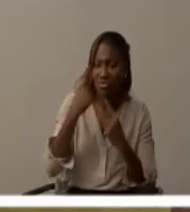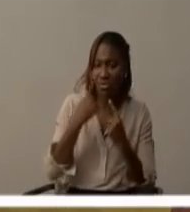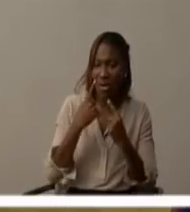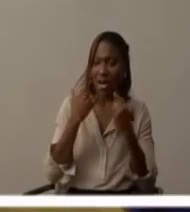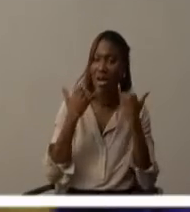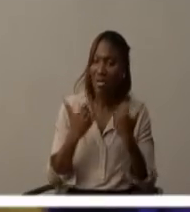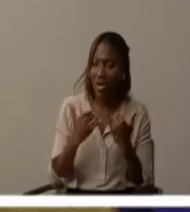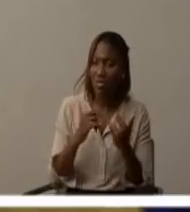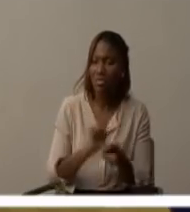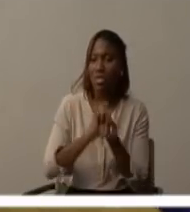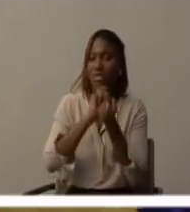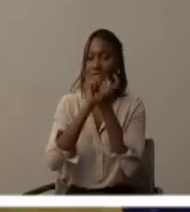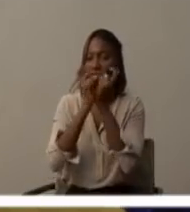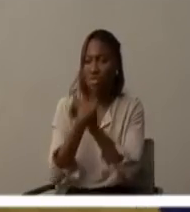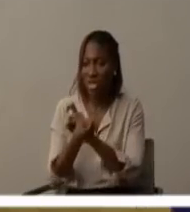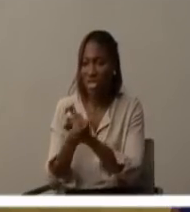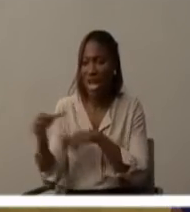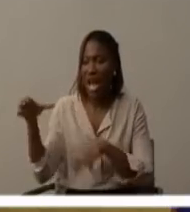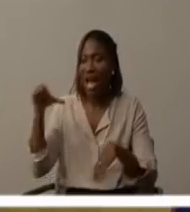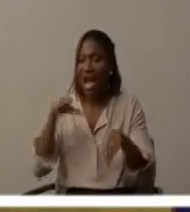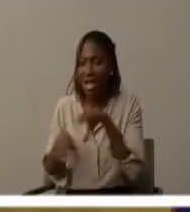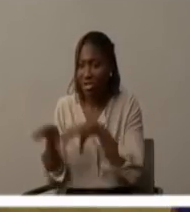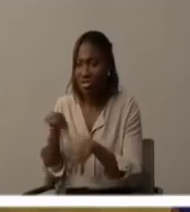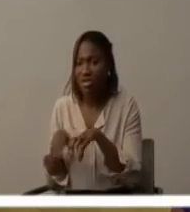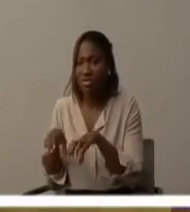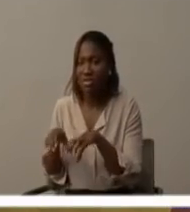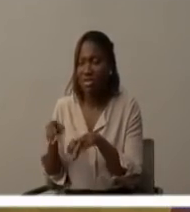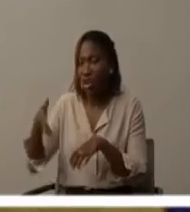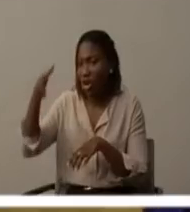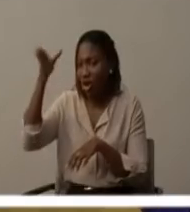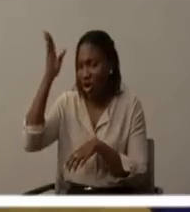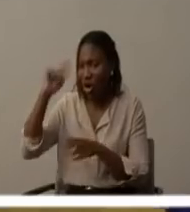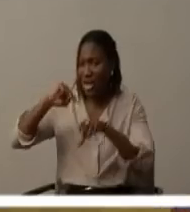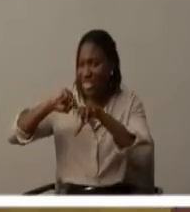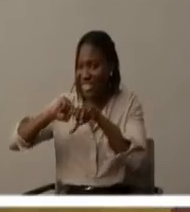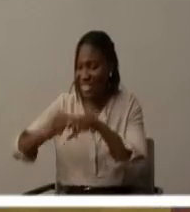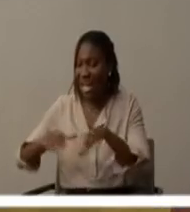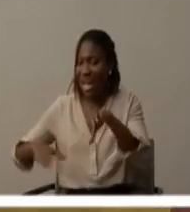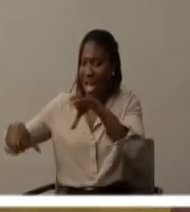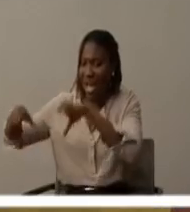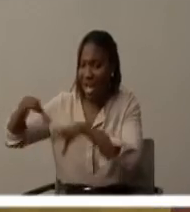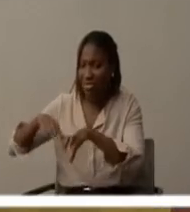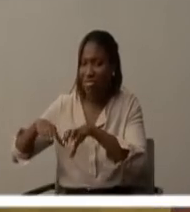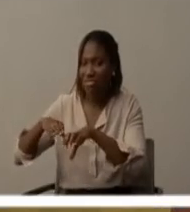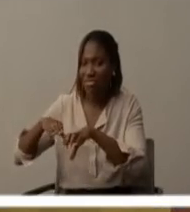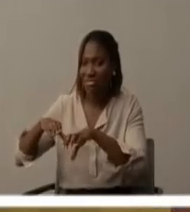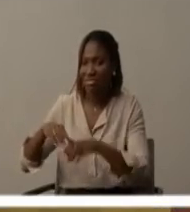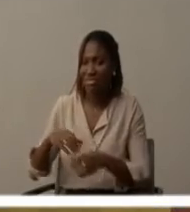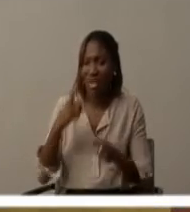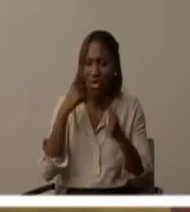it is in this action of God that something starts to happen now, and the whole human emotion changes.